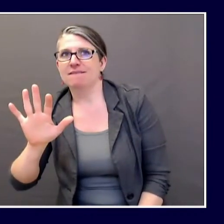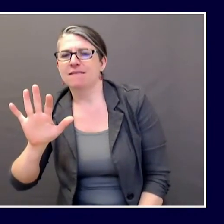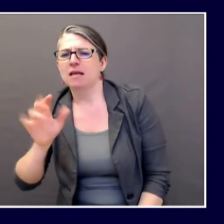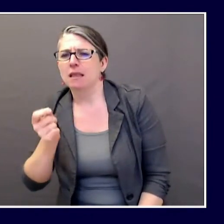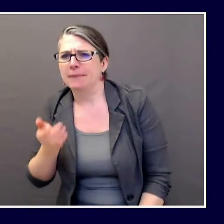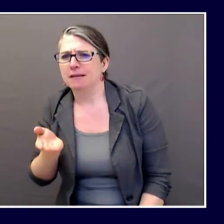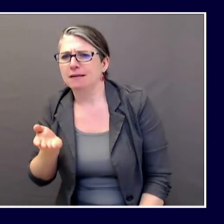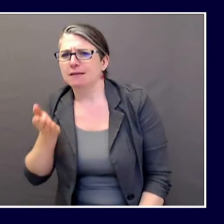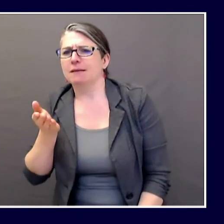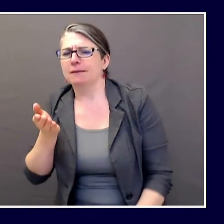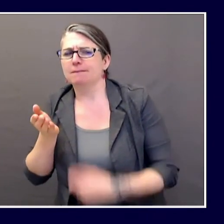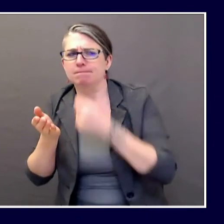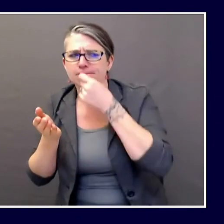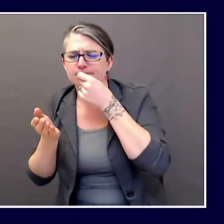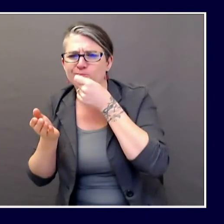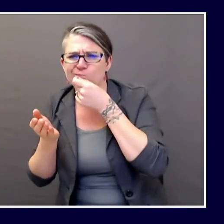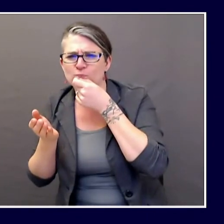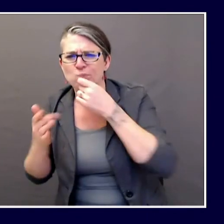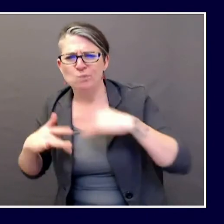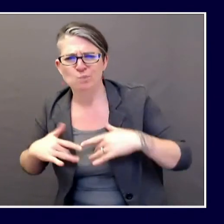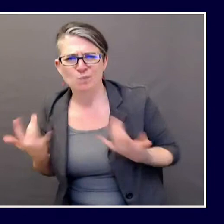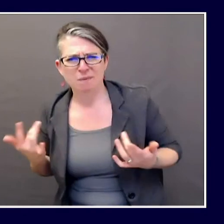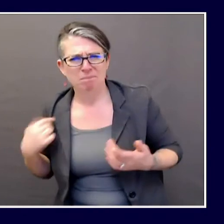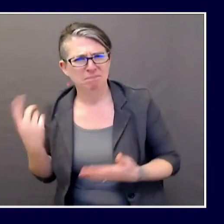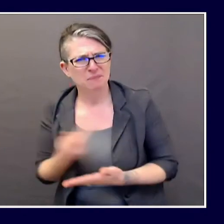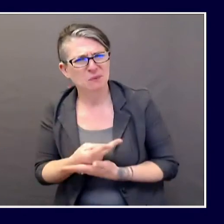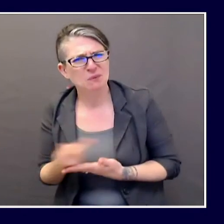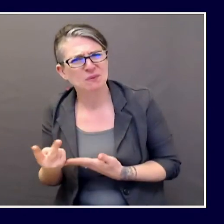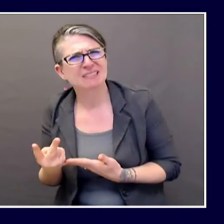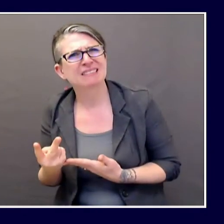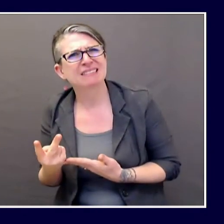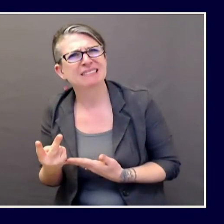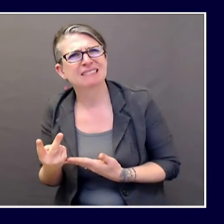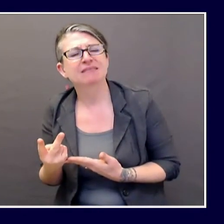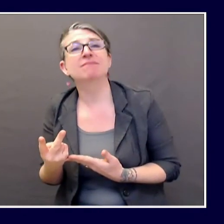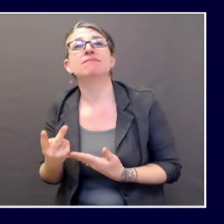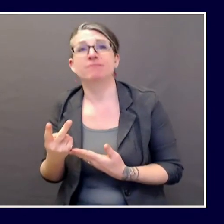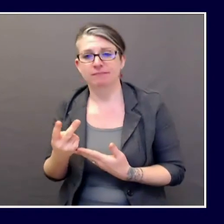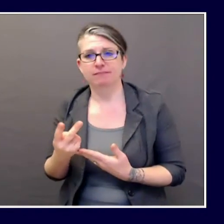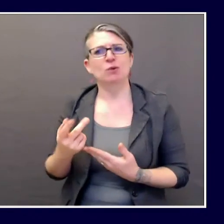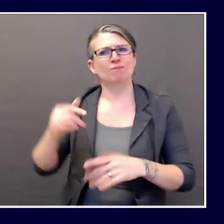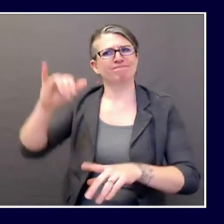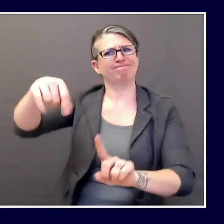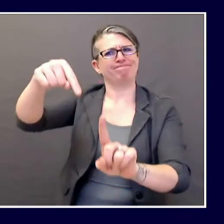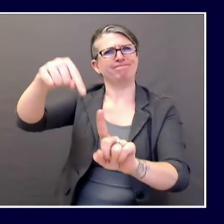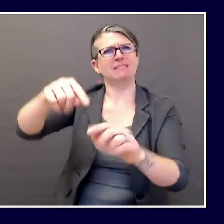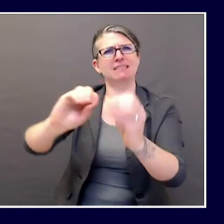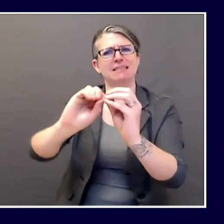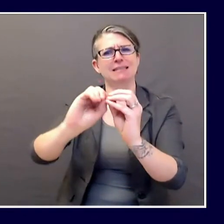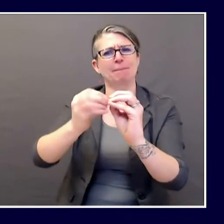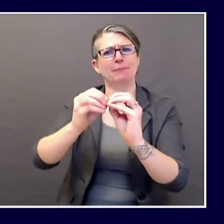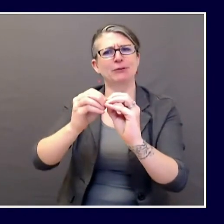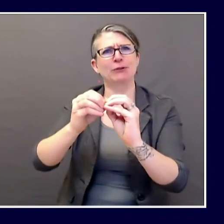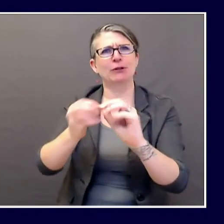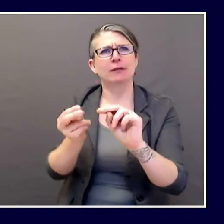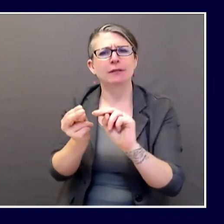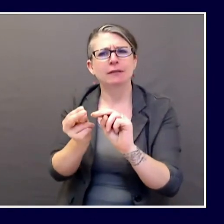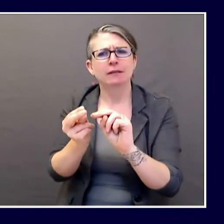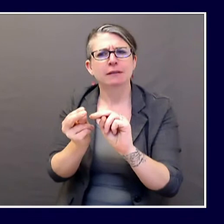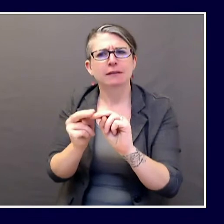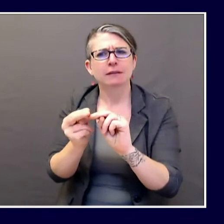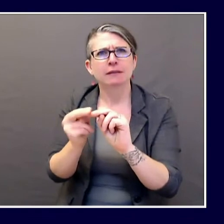This comes as we are seeing cases rise significantly in other parts of the world. Western Europe, which